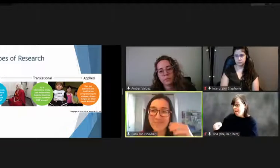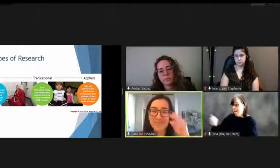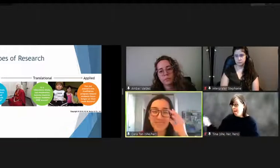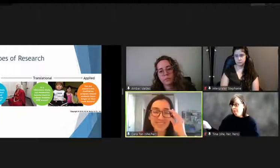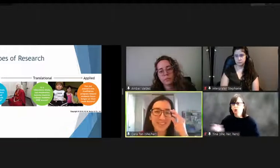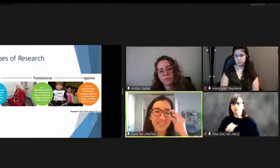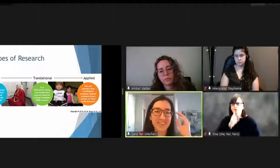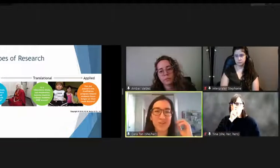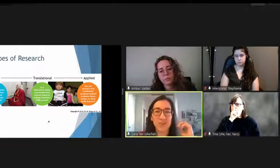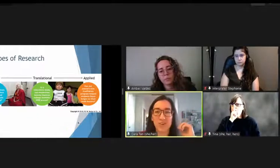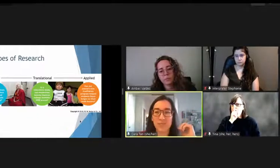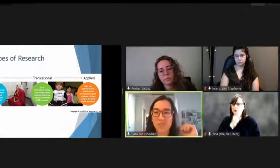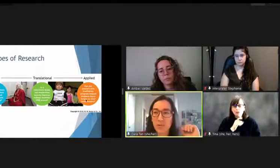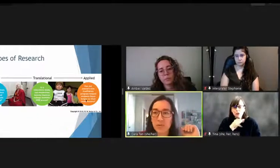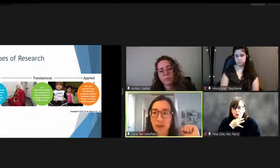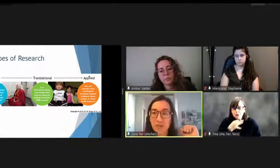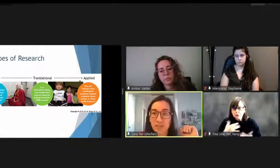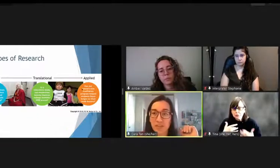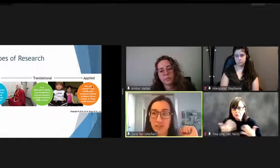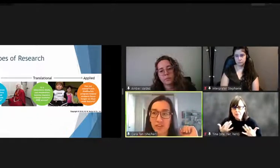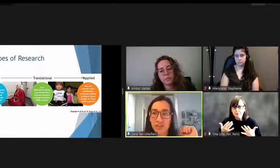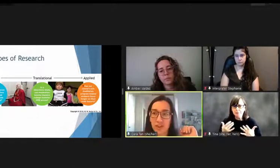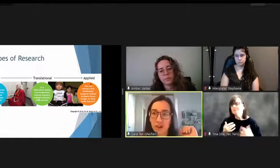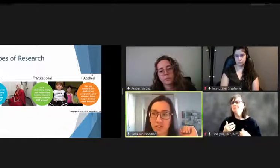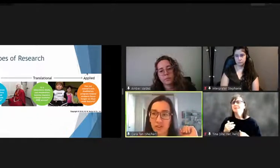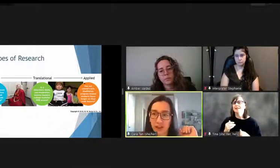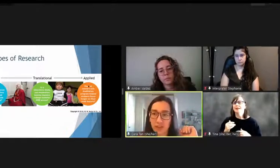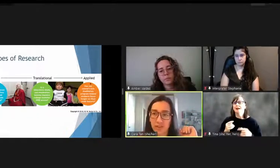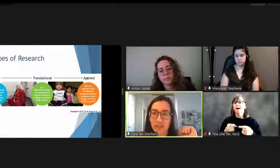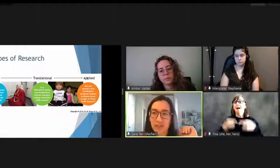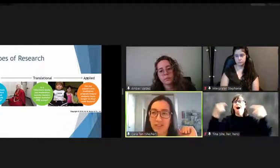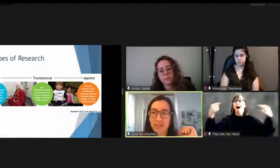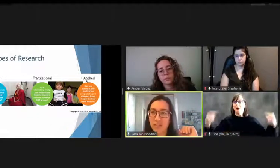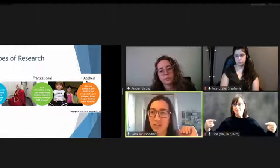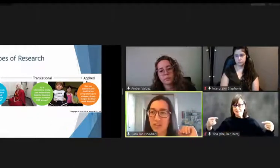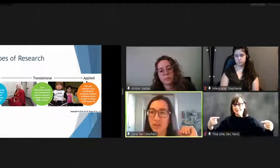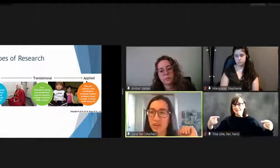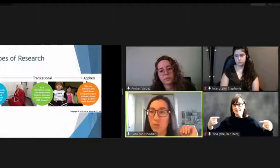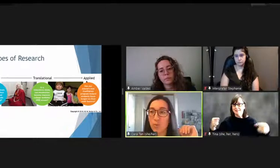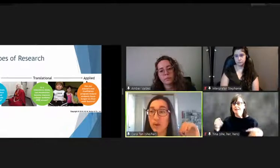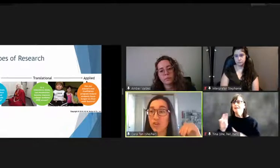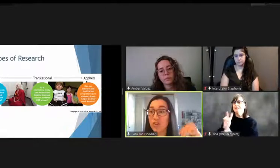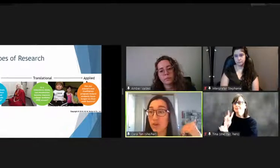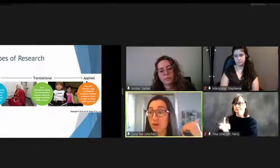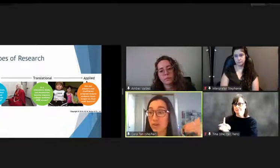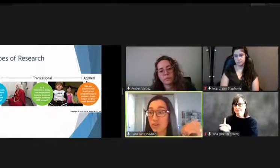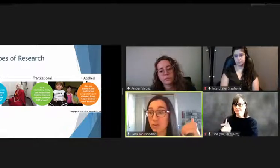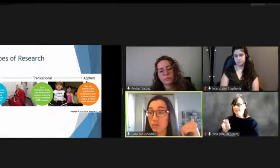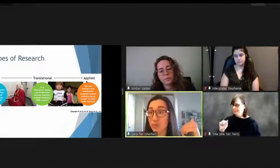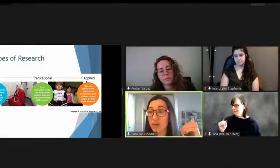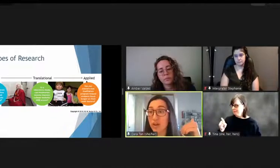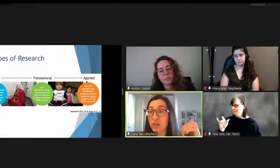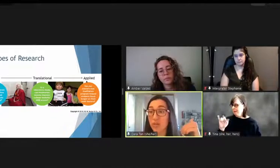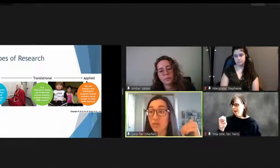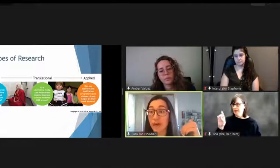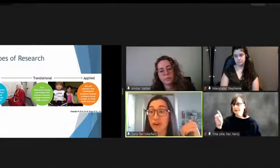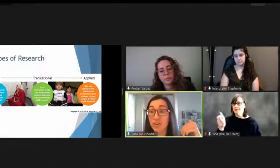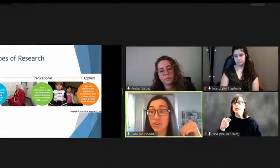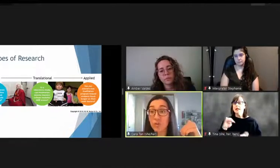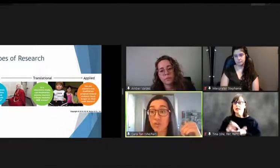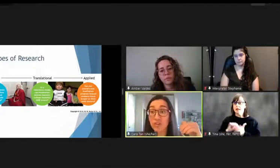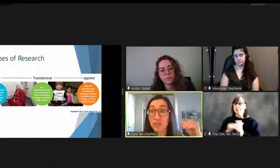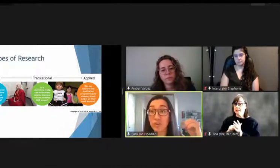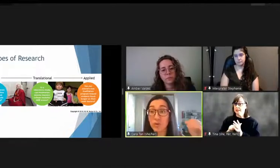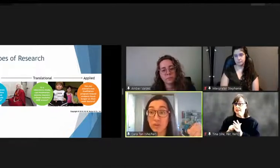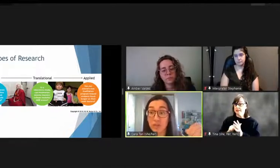right? Okay. Applied research is on the other side of this. And this is when we are doing our research because we